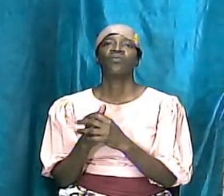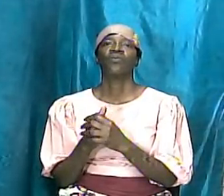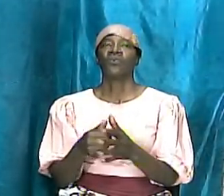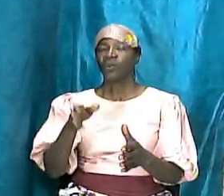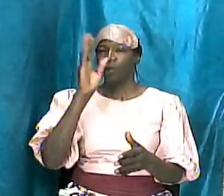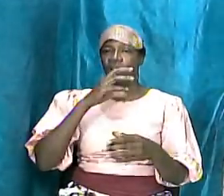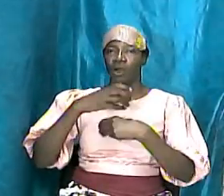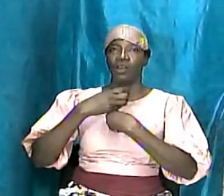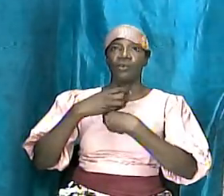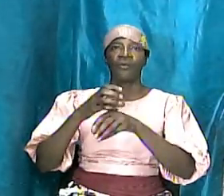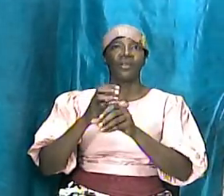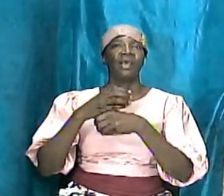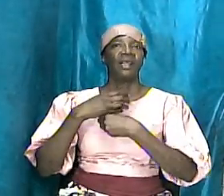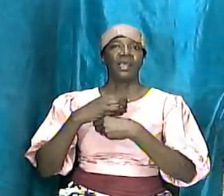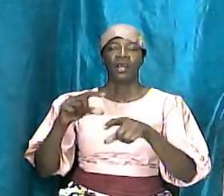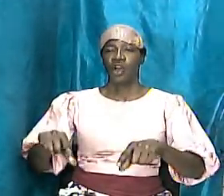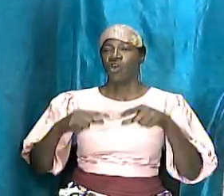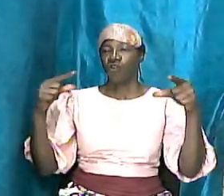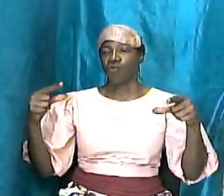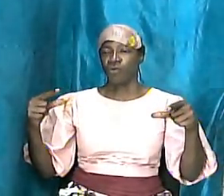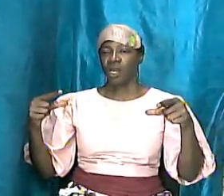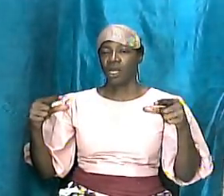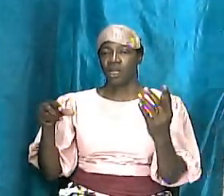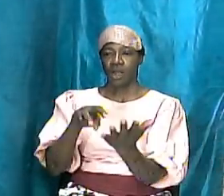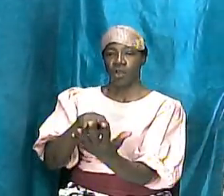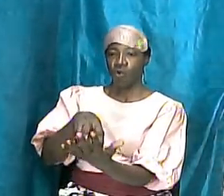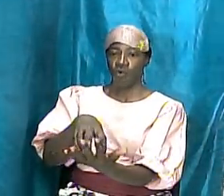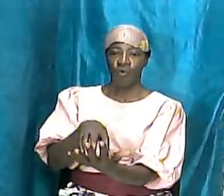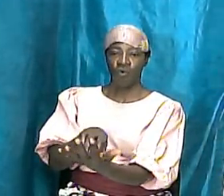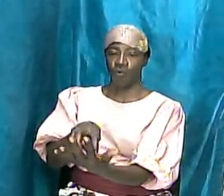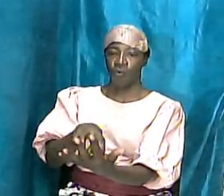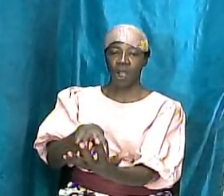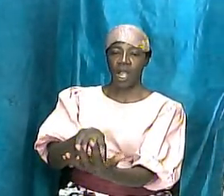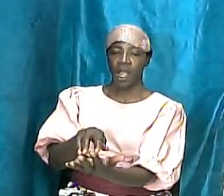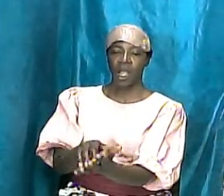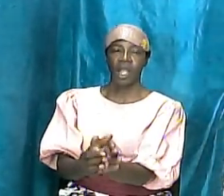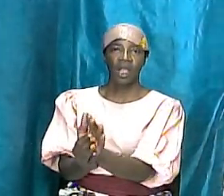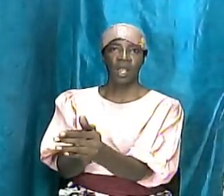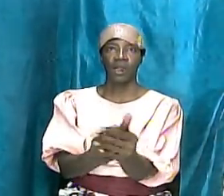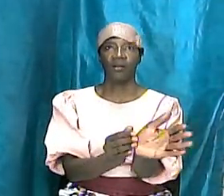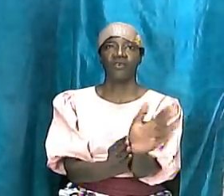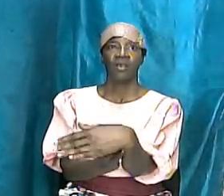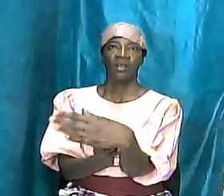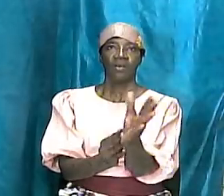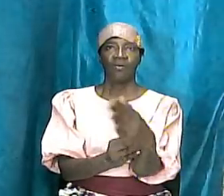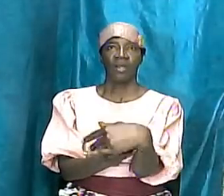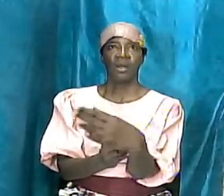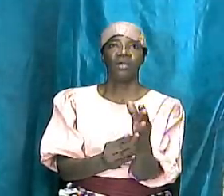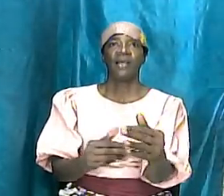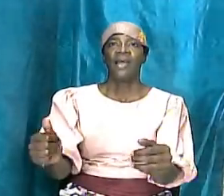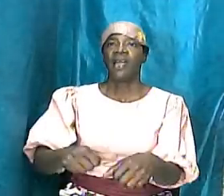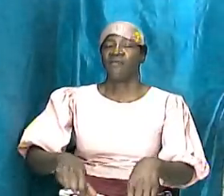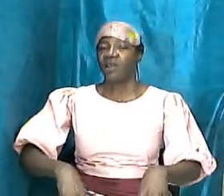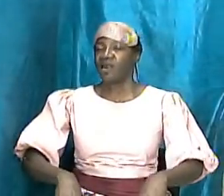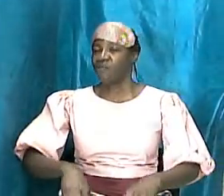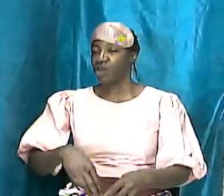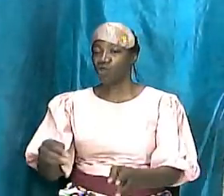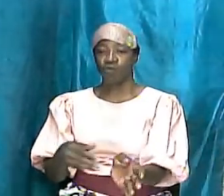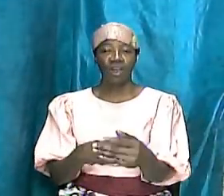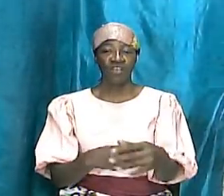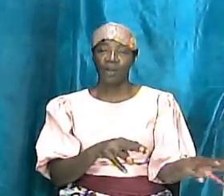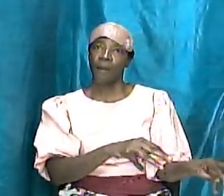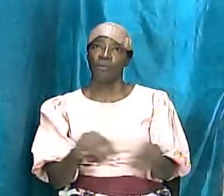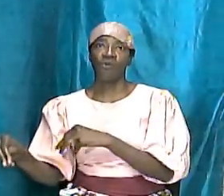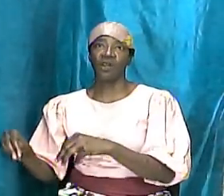And God created great whales and every living creature that moveth, which the waters brought